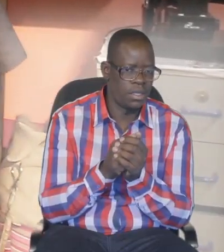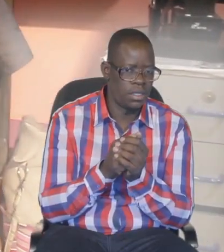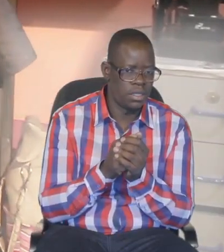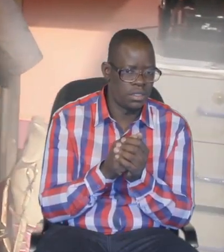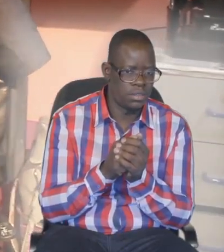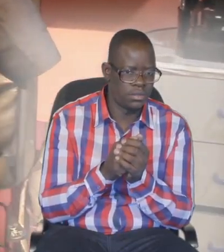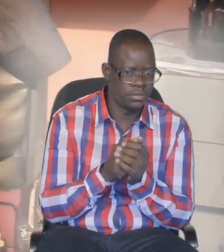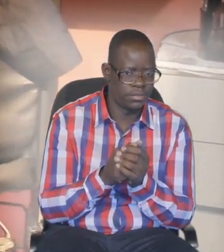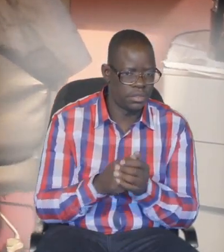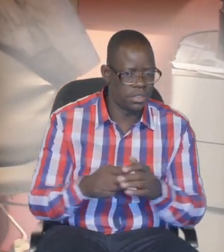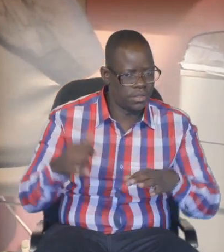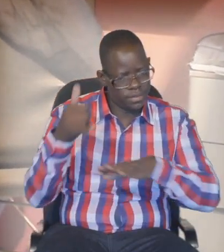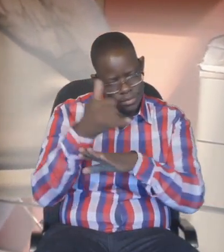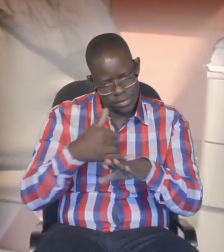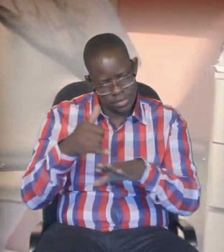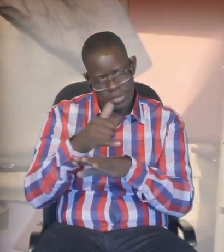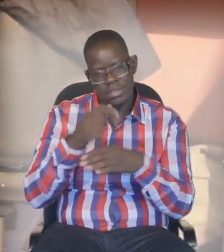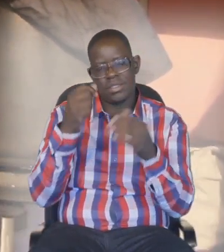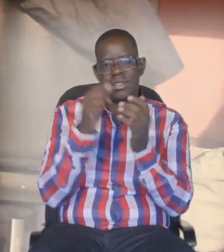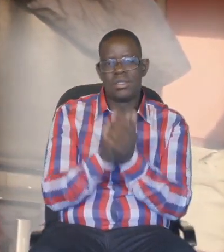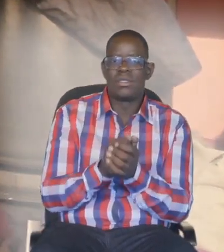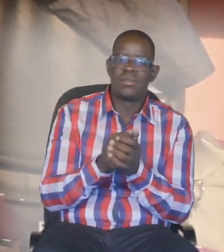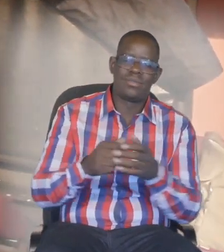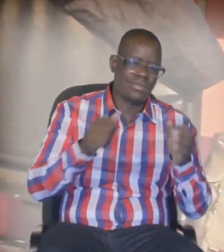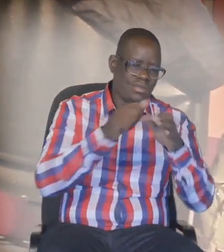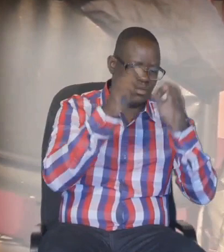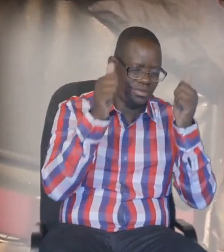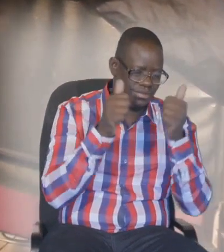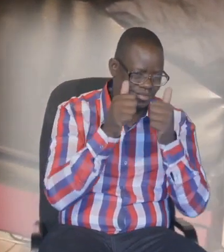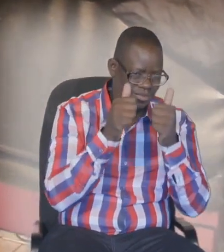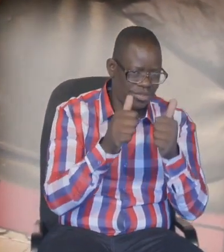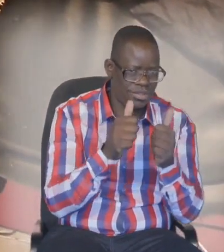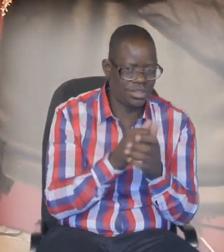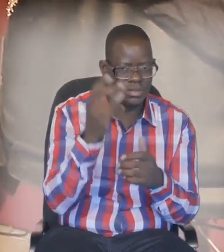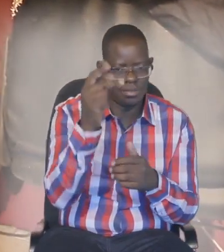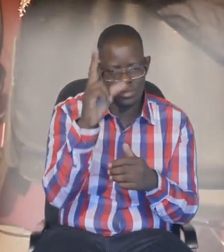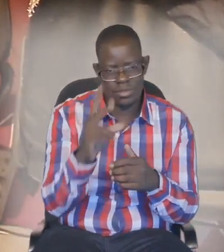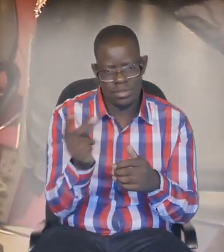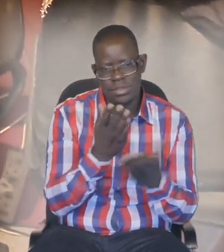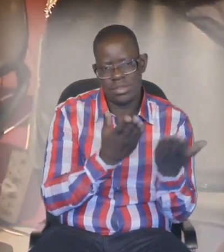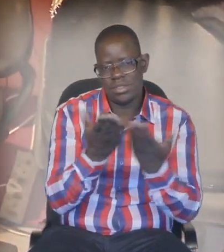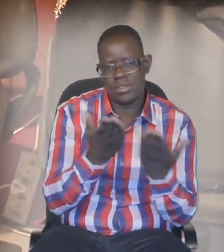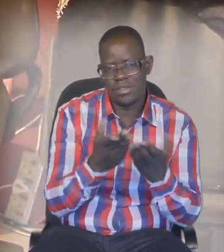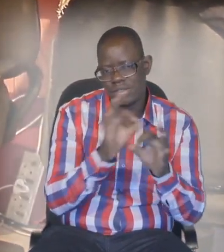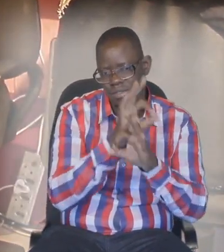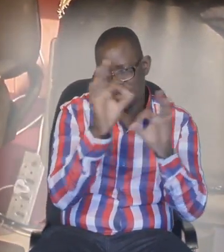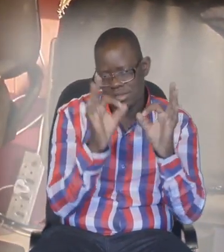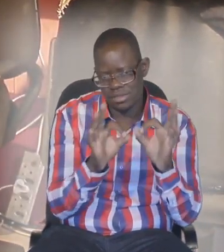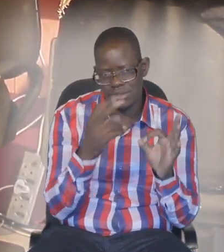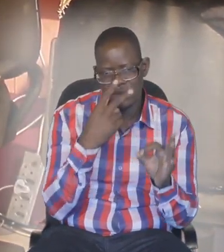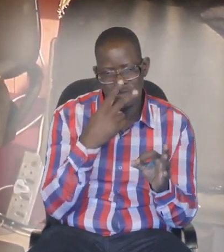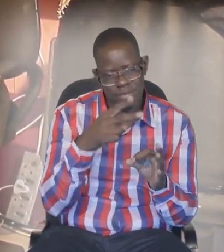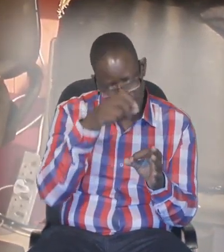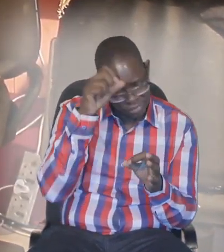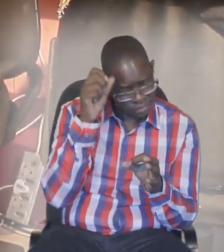This is the place with the best customer service. I hope you're not just saying that because you're my boy. Oh, come on, Andy. I'm serious. I mean, look at how dope my